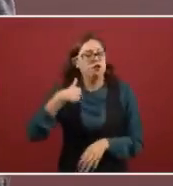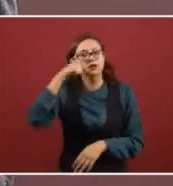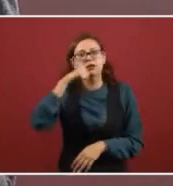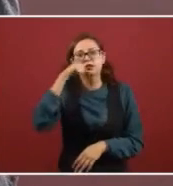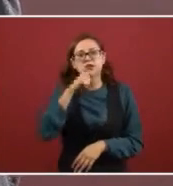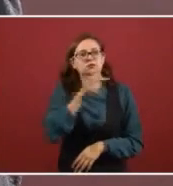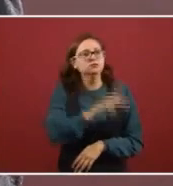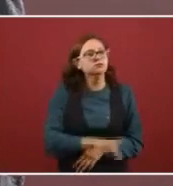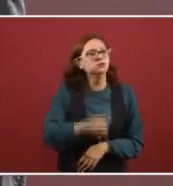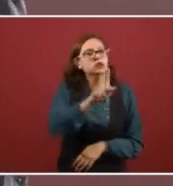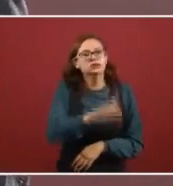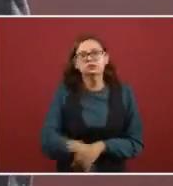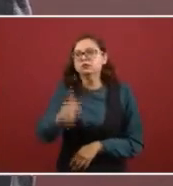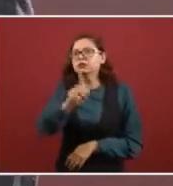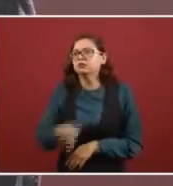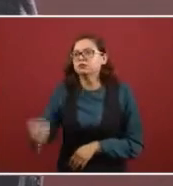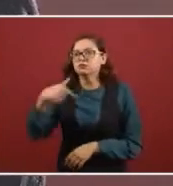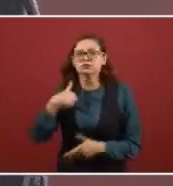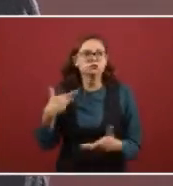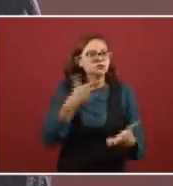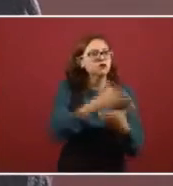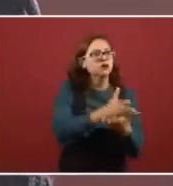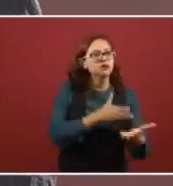go to the towns.